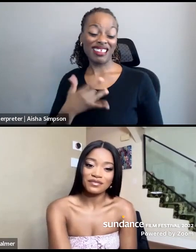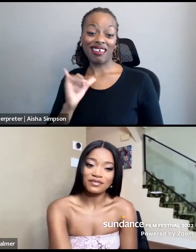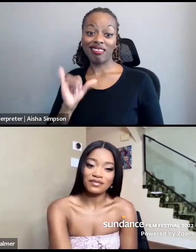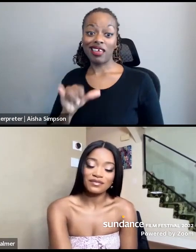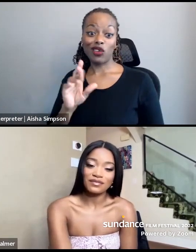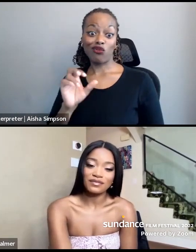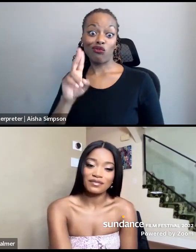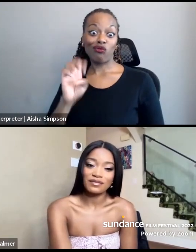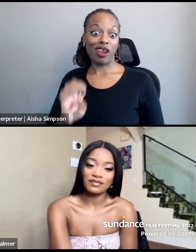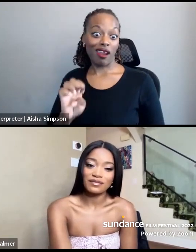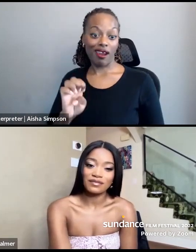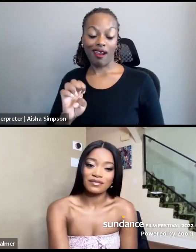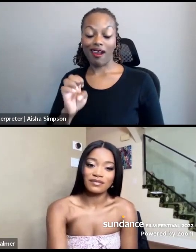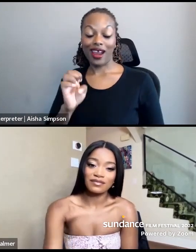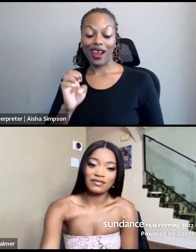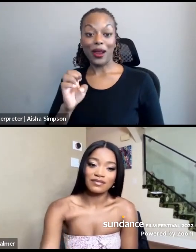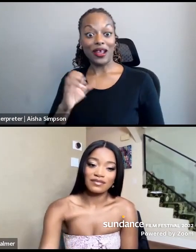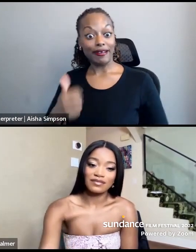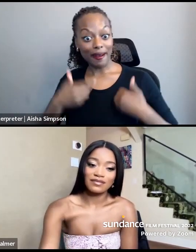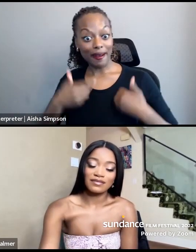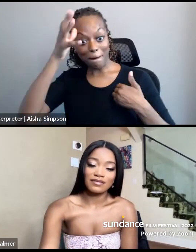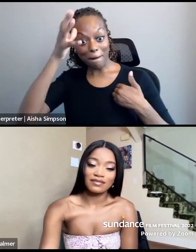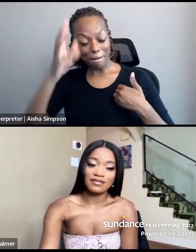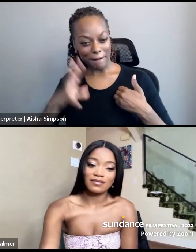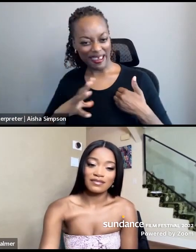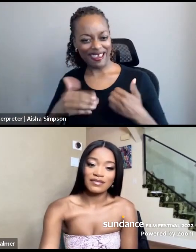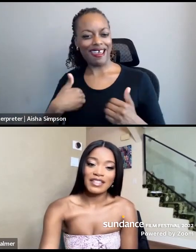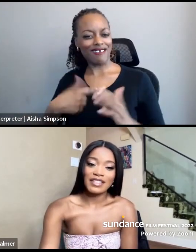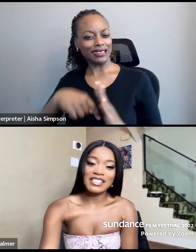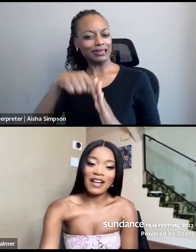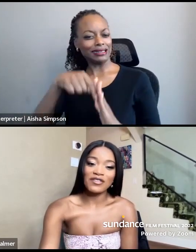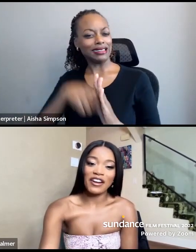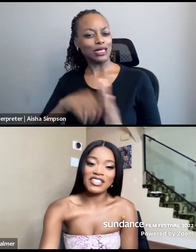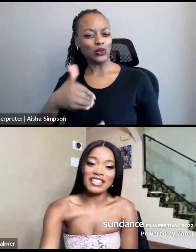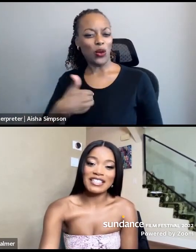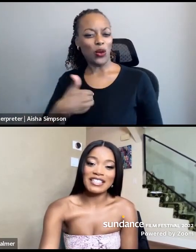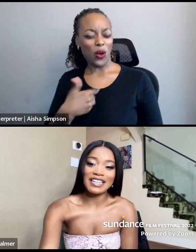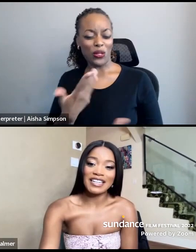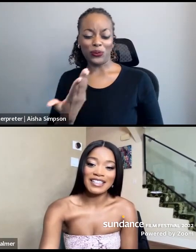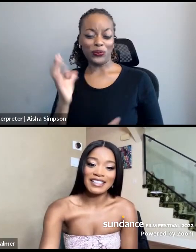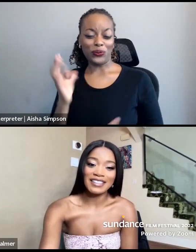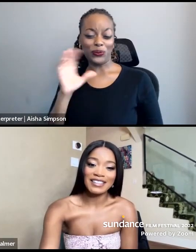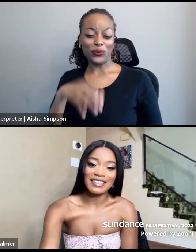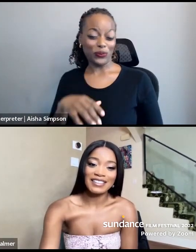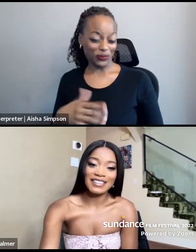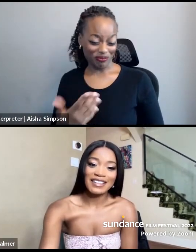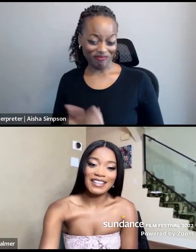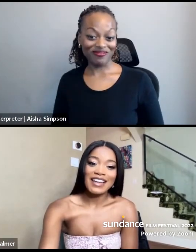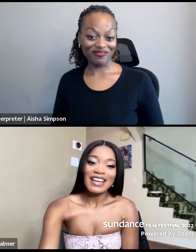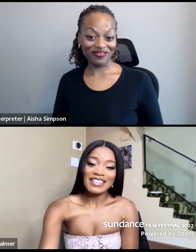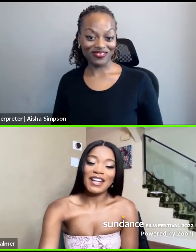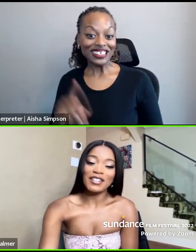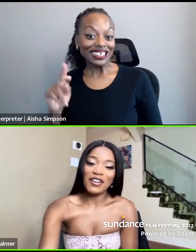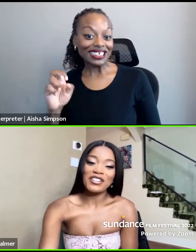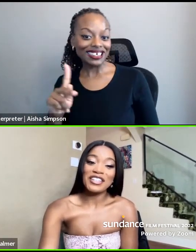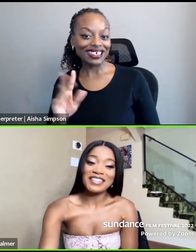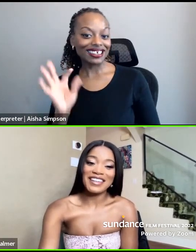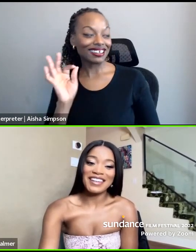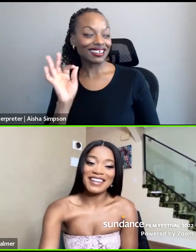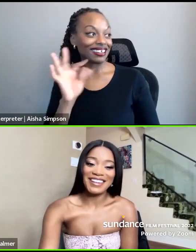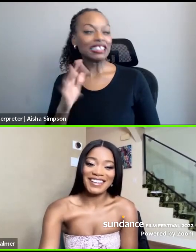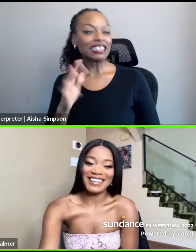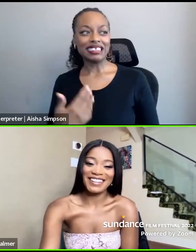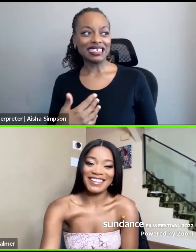who are so soulful. And so that one I met with, what was that? He sounds very